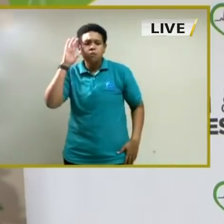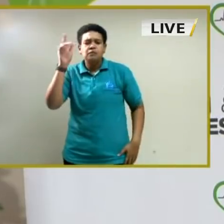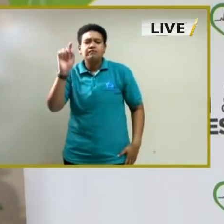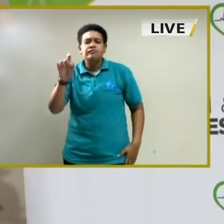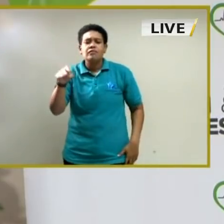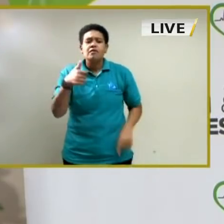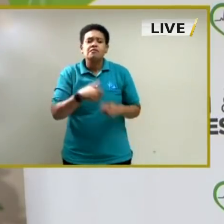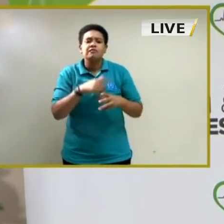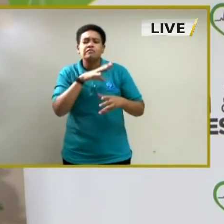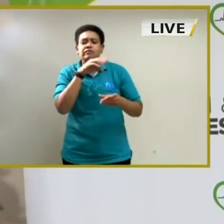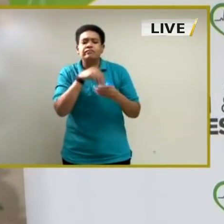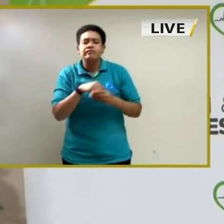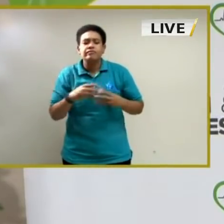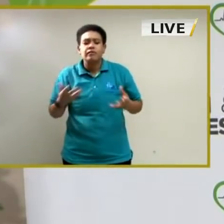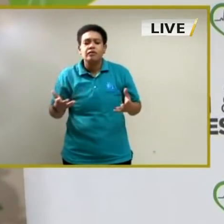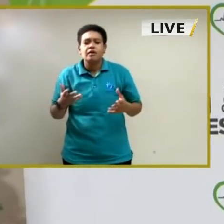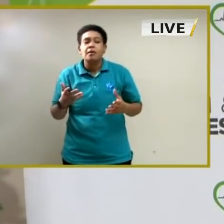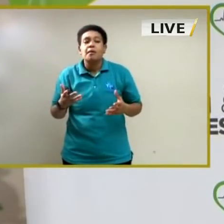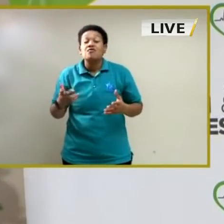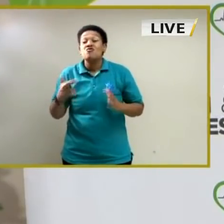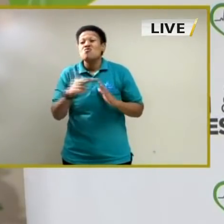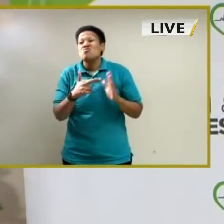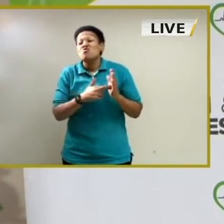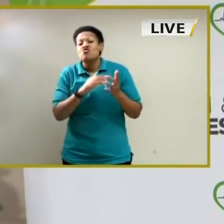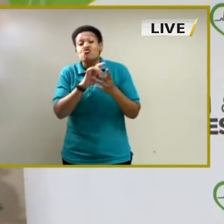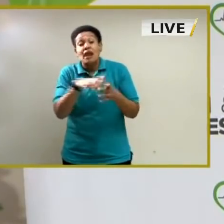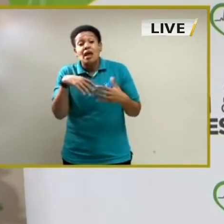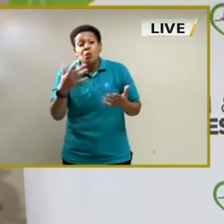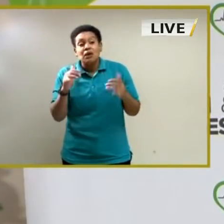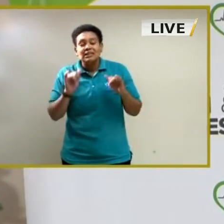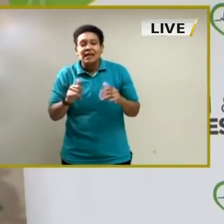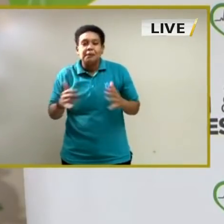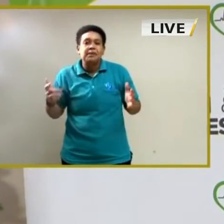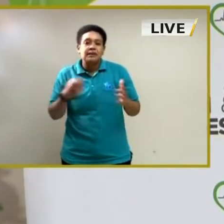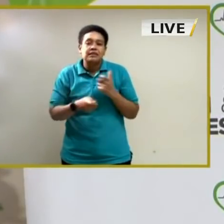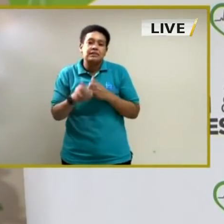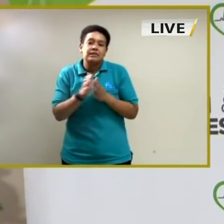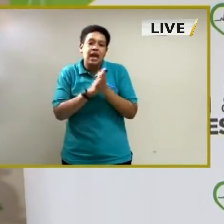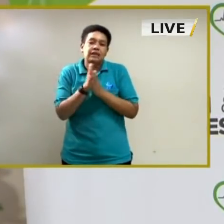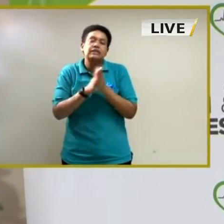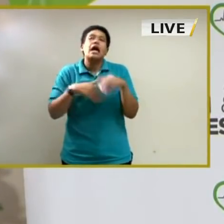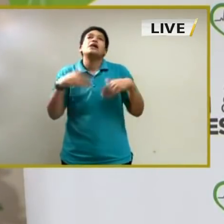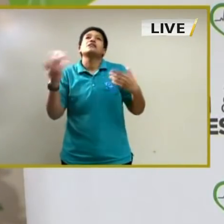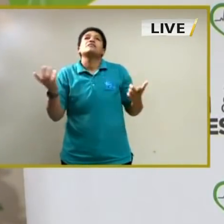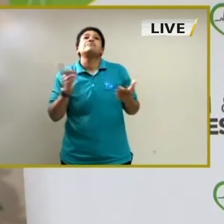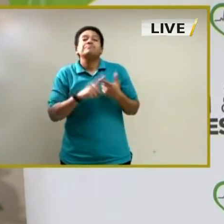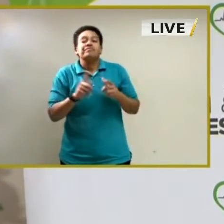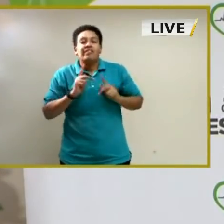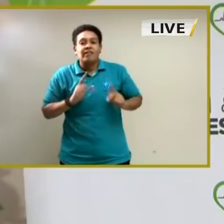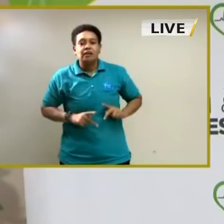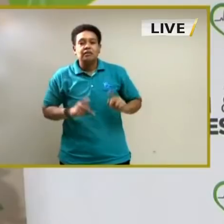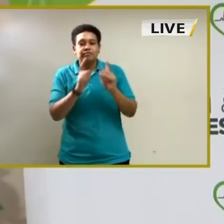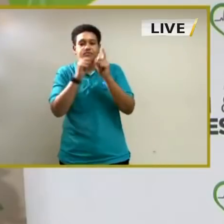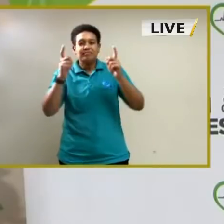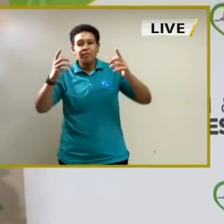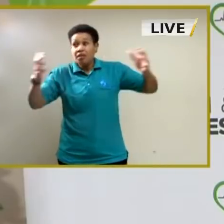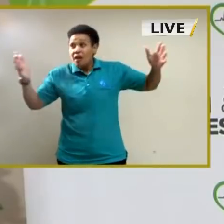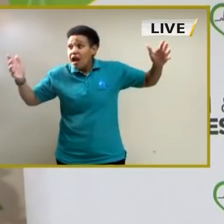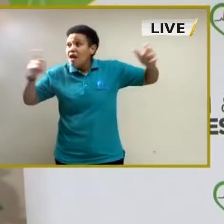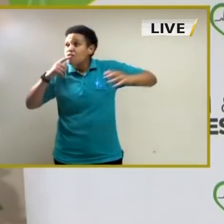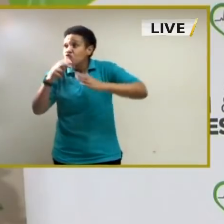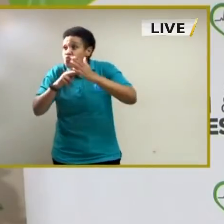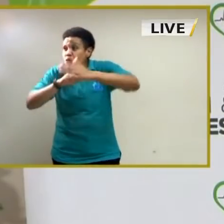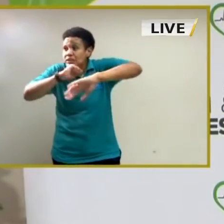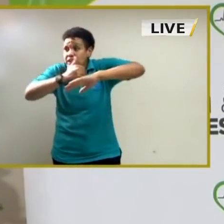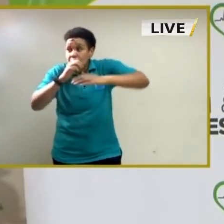to include protocols around the same thing, sanitizing and physical distancing and so on, to the best that